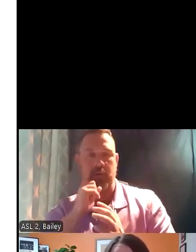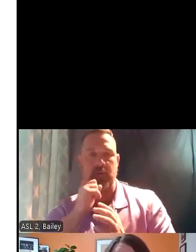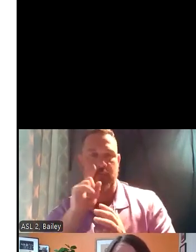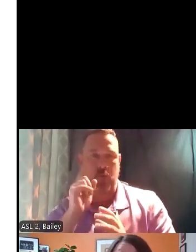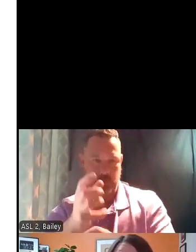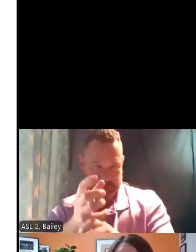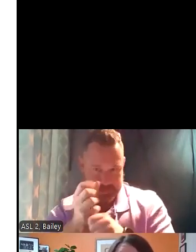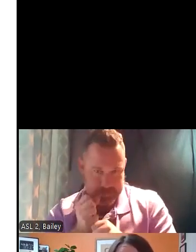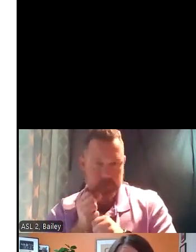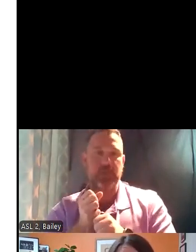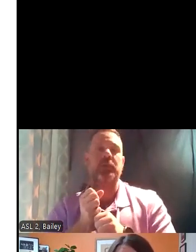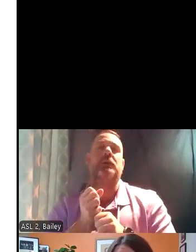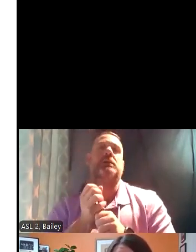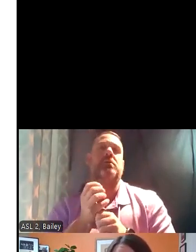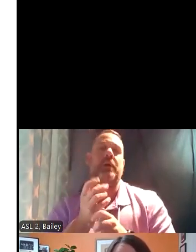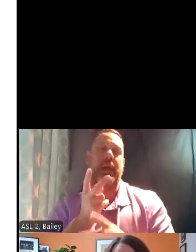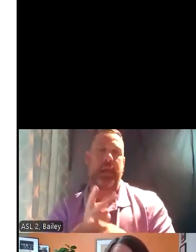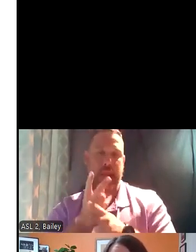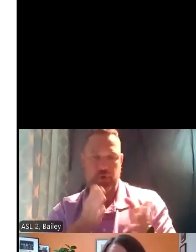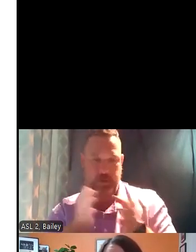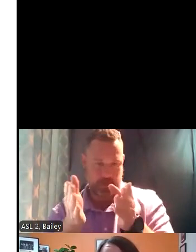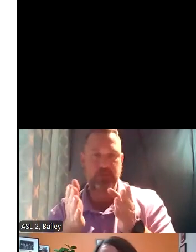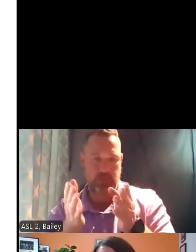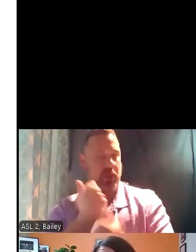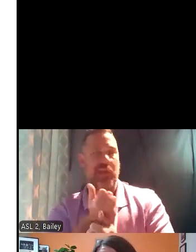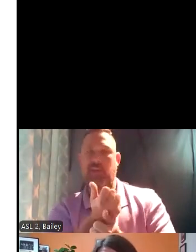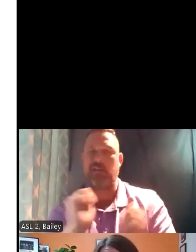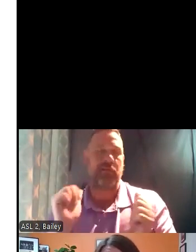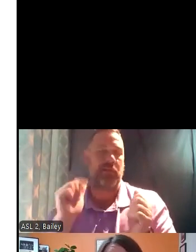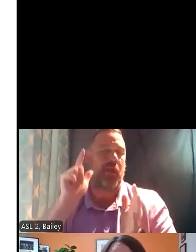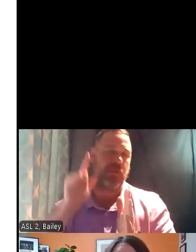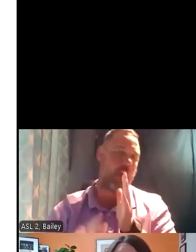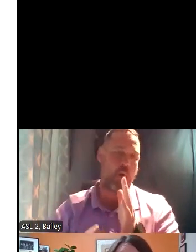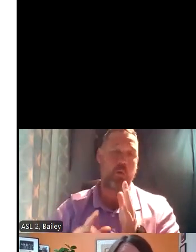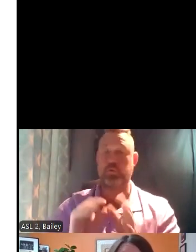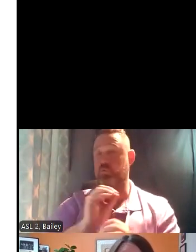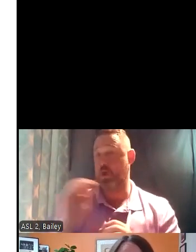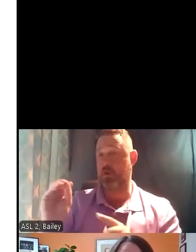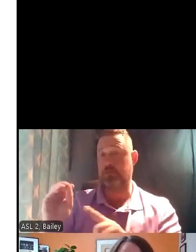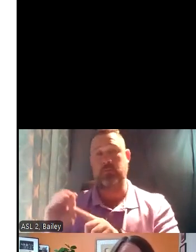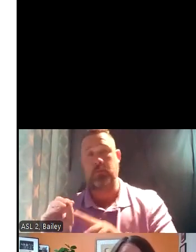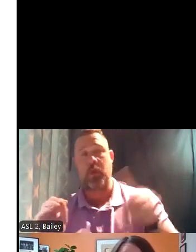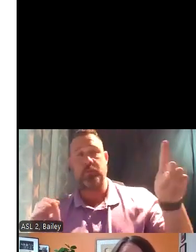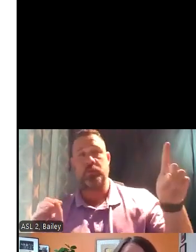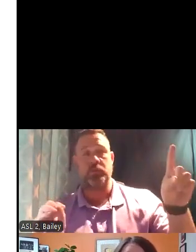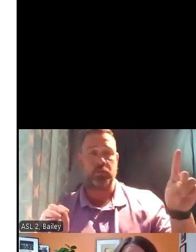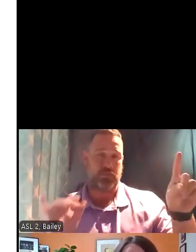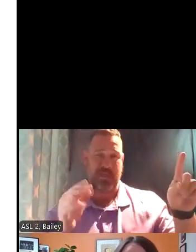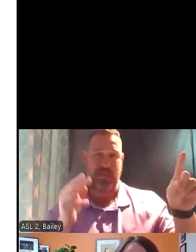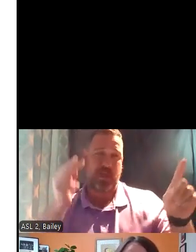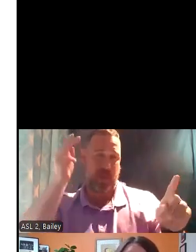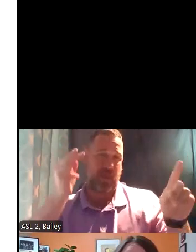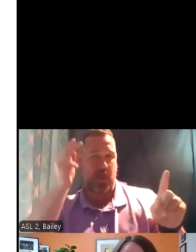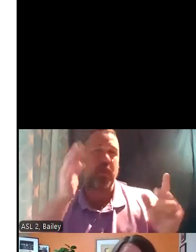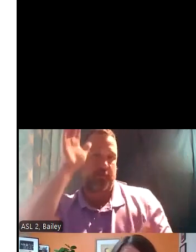those dementia caregivers receiving care navigation, anything from that low end of none all the way up to that high end